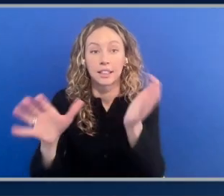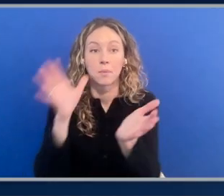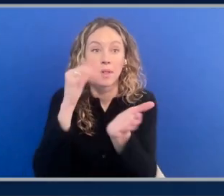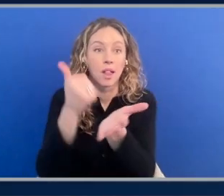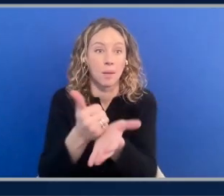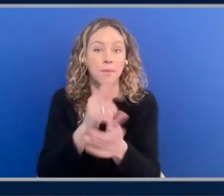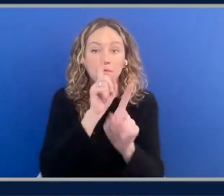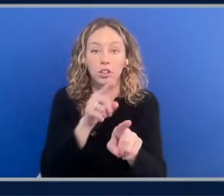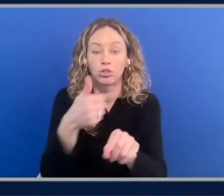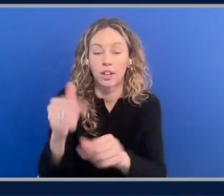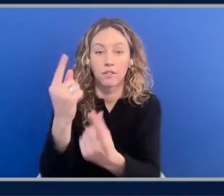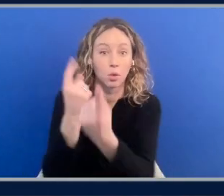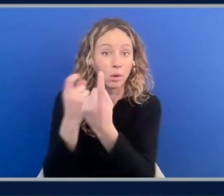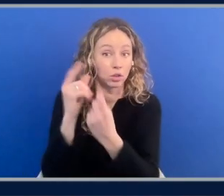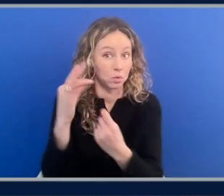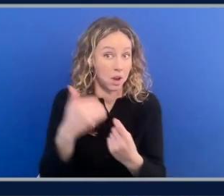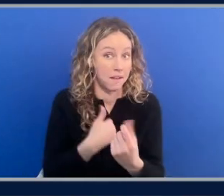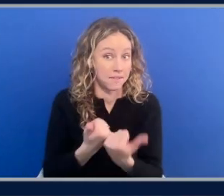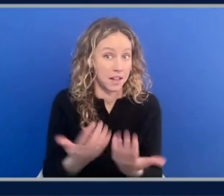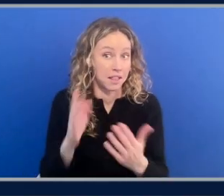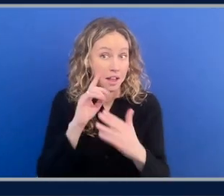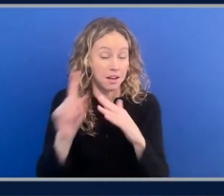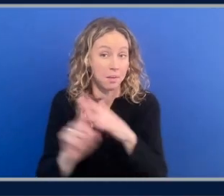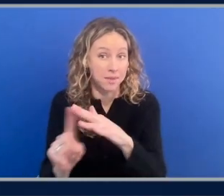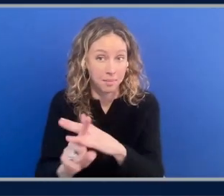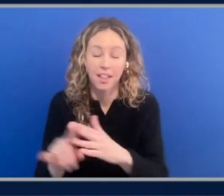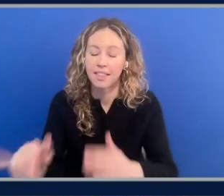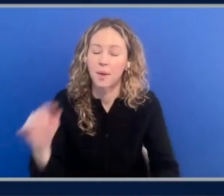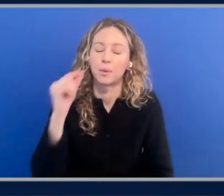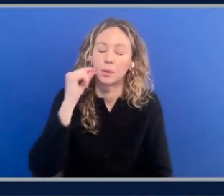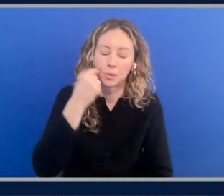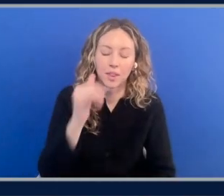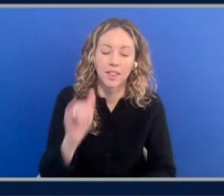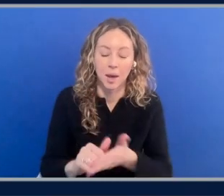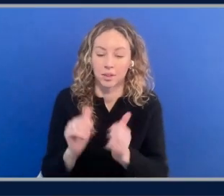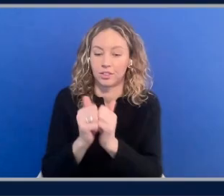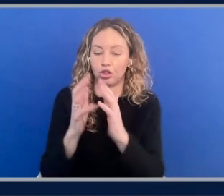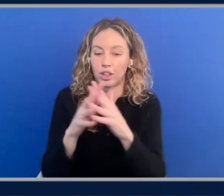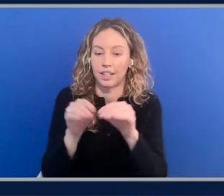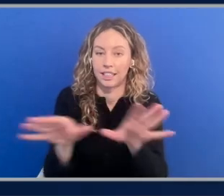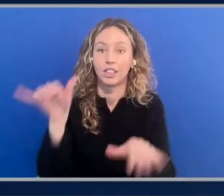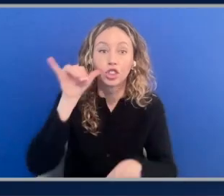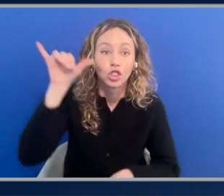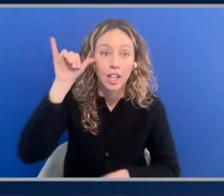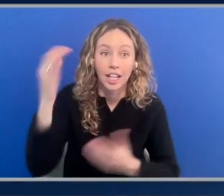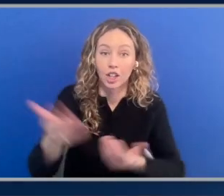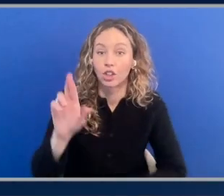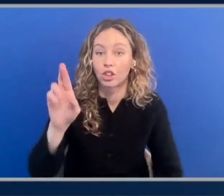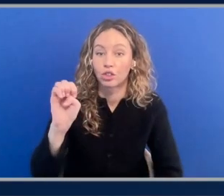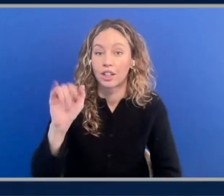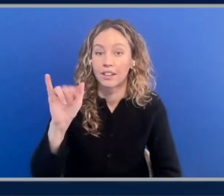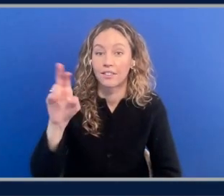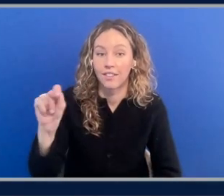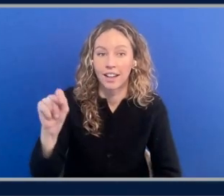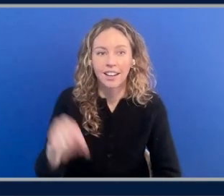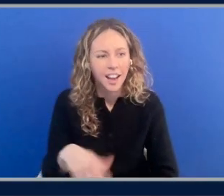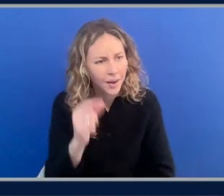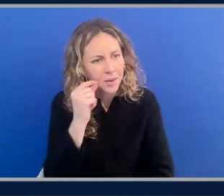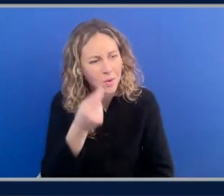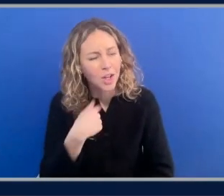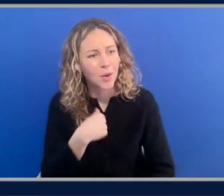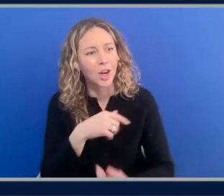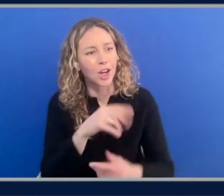student. That's right. That's cool. That's pretty cool. That was released yesterday at reInvent. I did not know that. Incredible. Use AI to learn